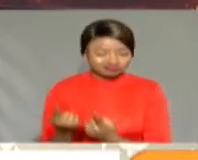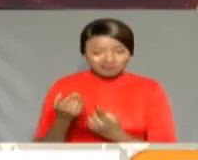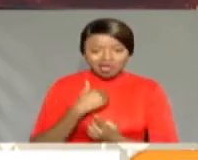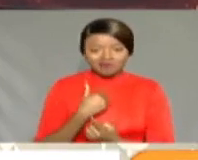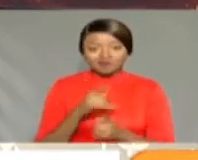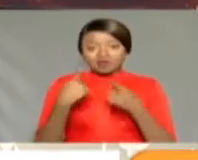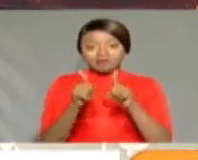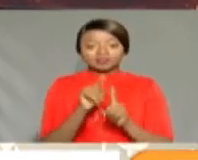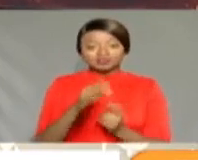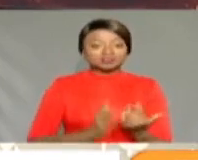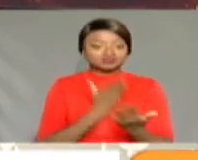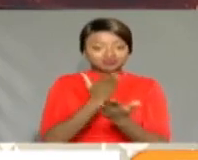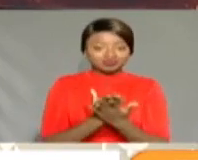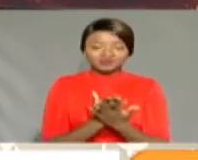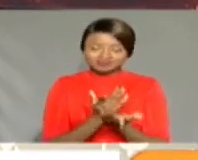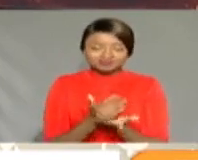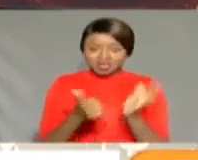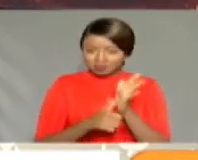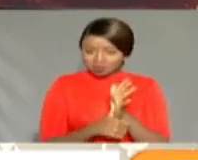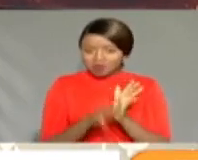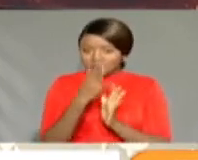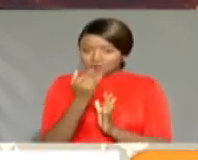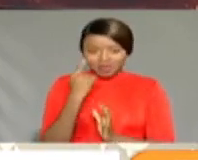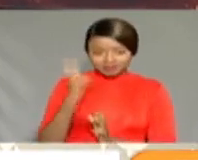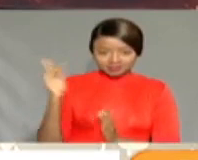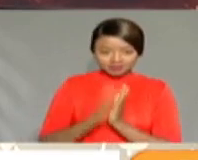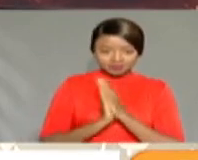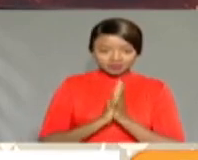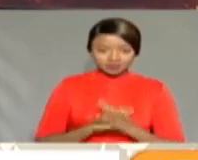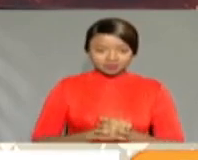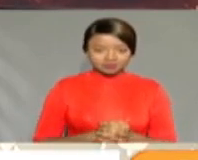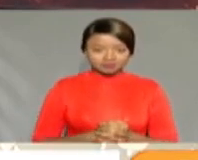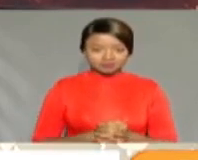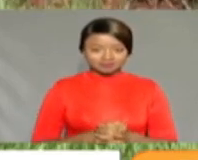but it has proved to be a double-edged sword. Mukami Wambora tells us more.